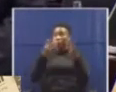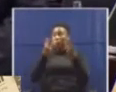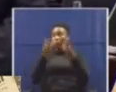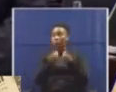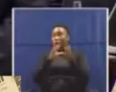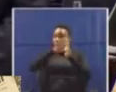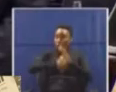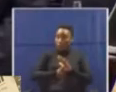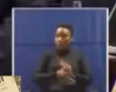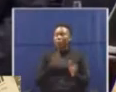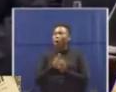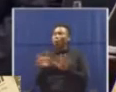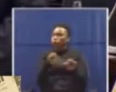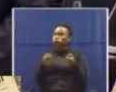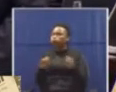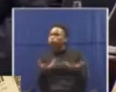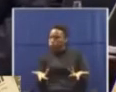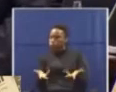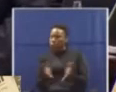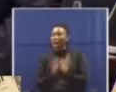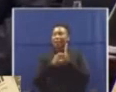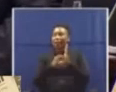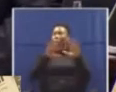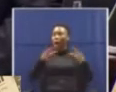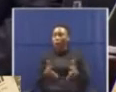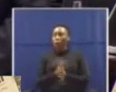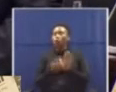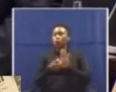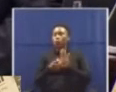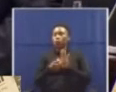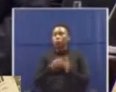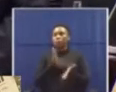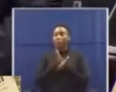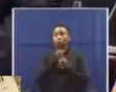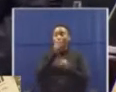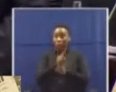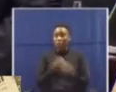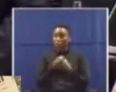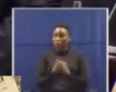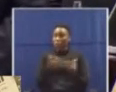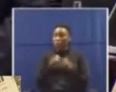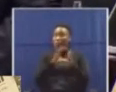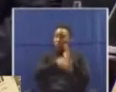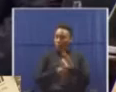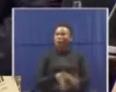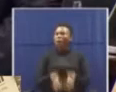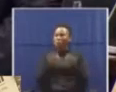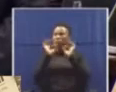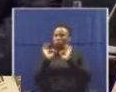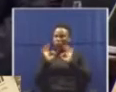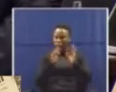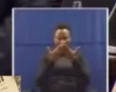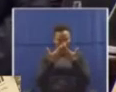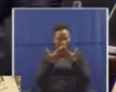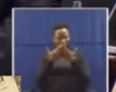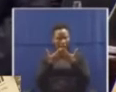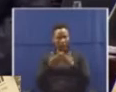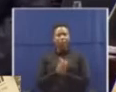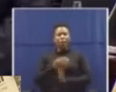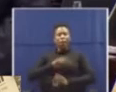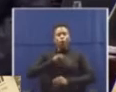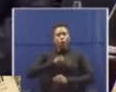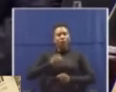more employable? For example, by ensuring that children with disabilities receive decent schooling and that youth who are not